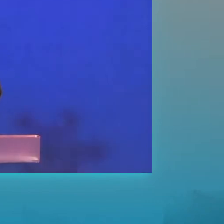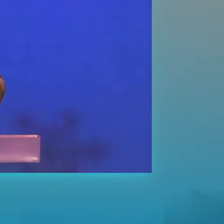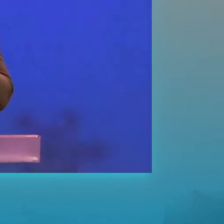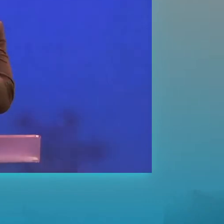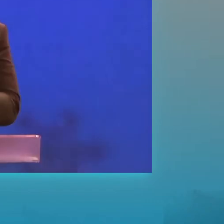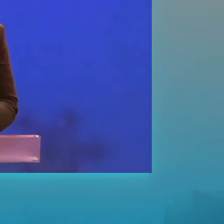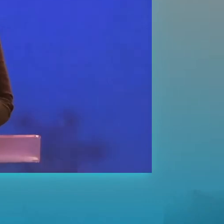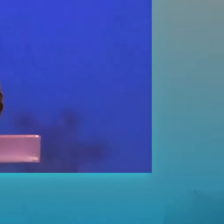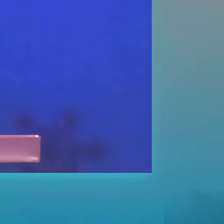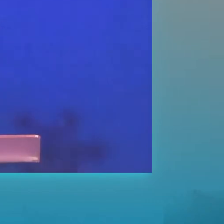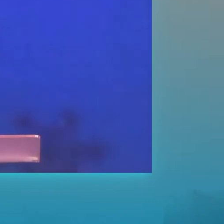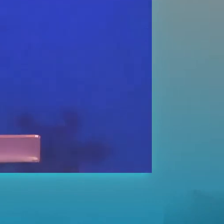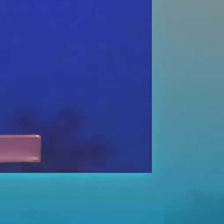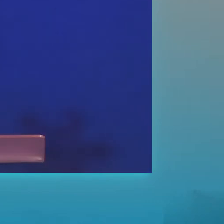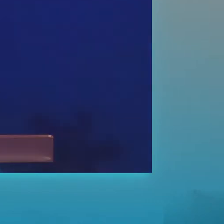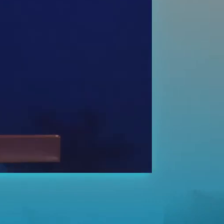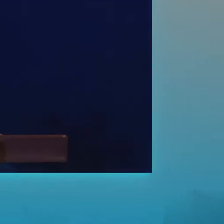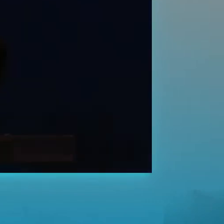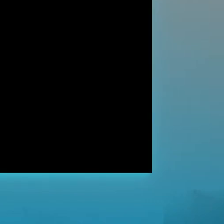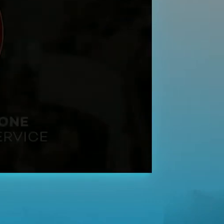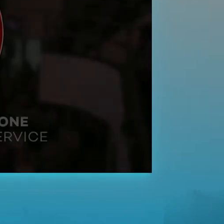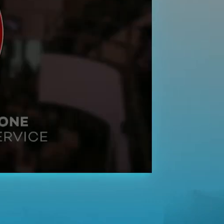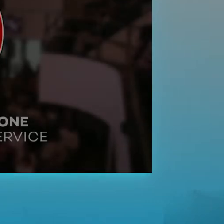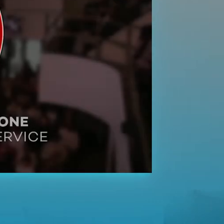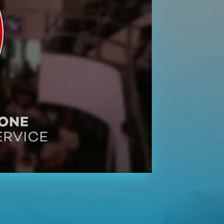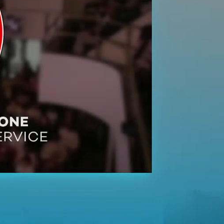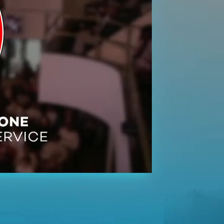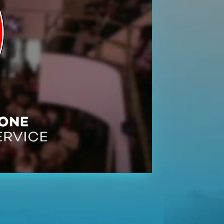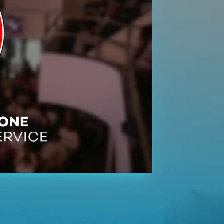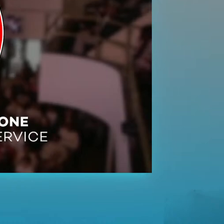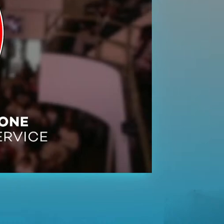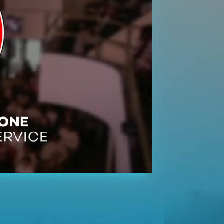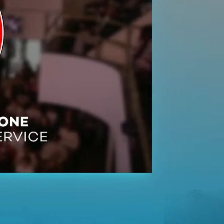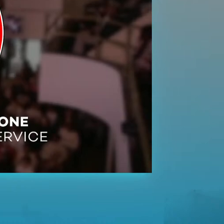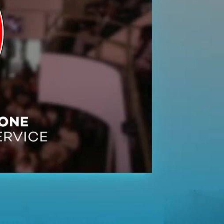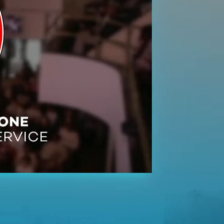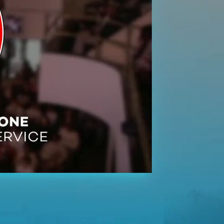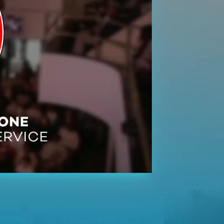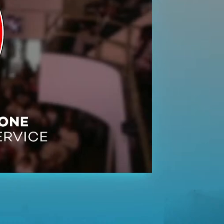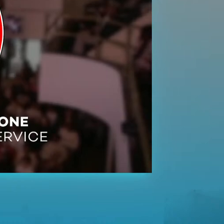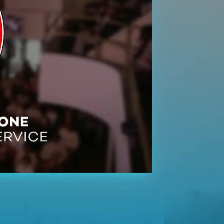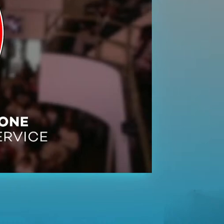Who is peeling back the darkness